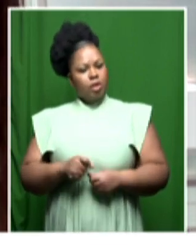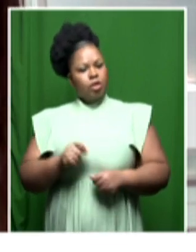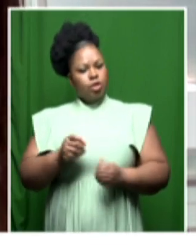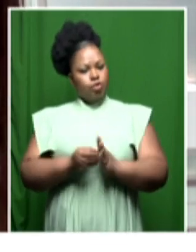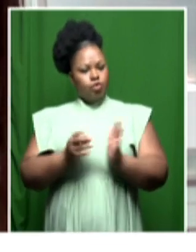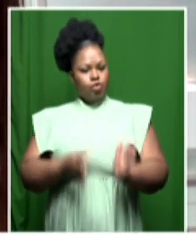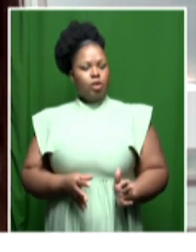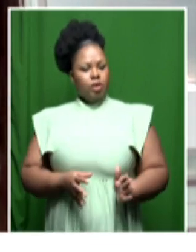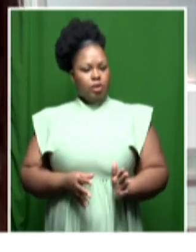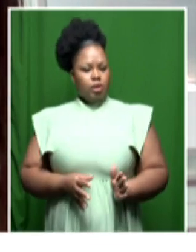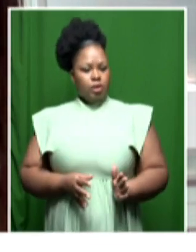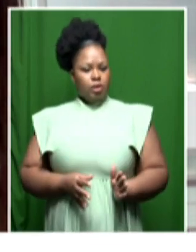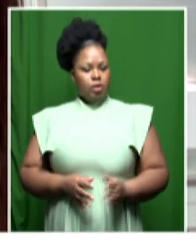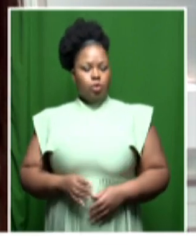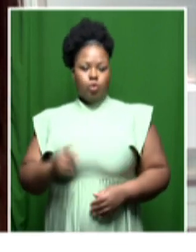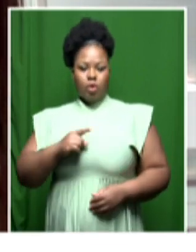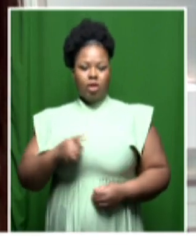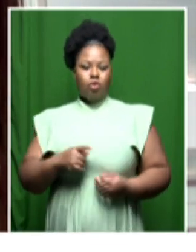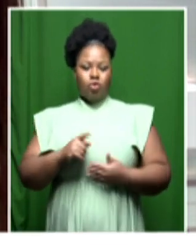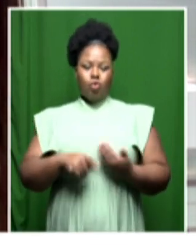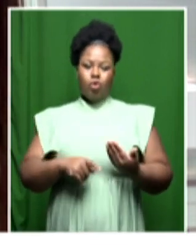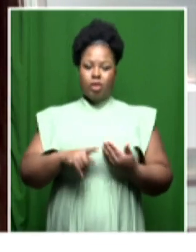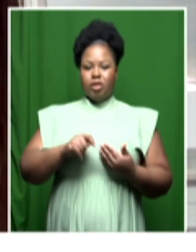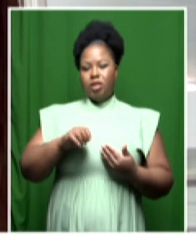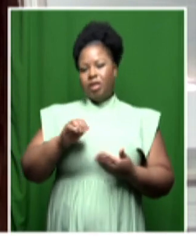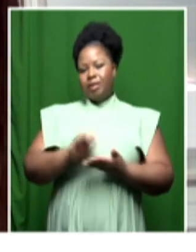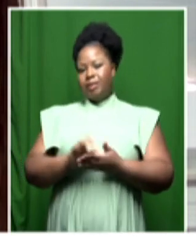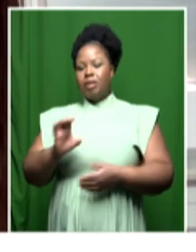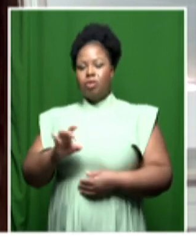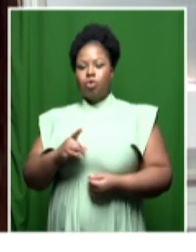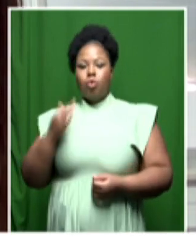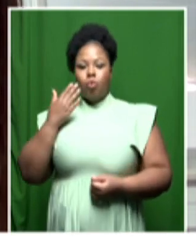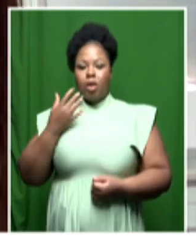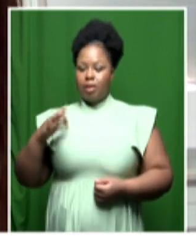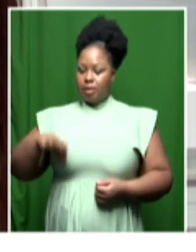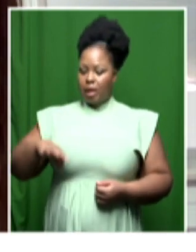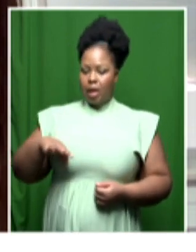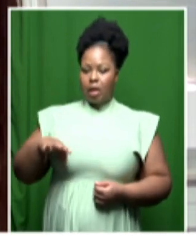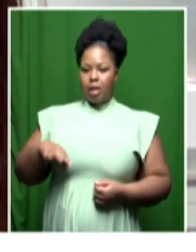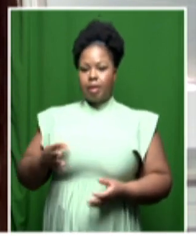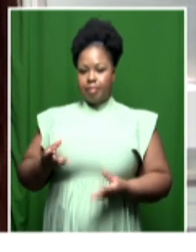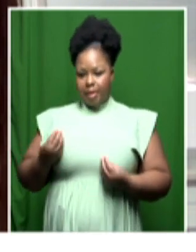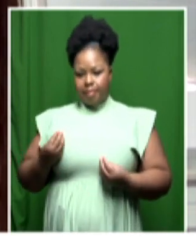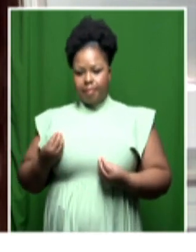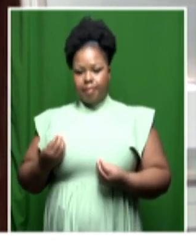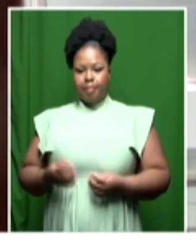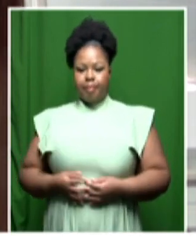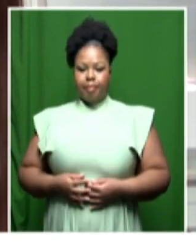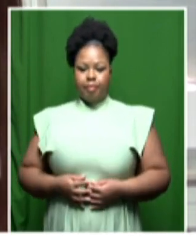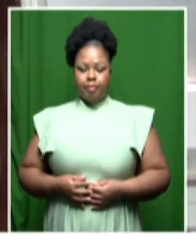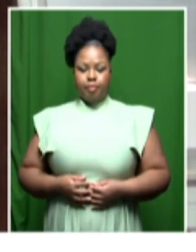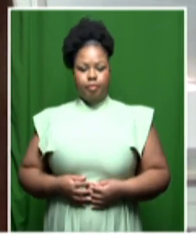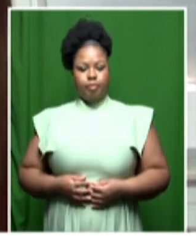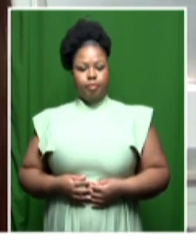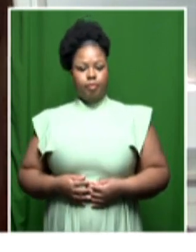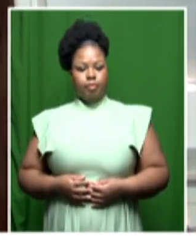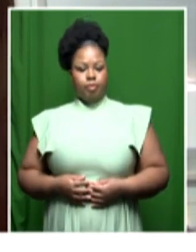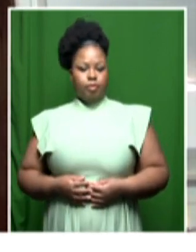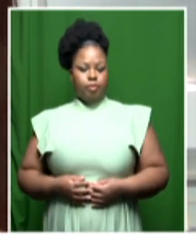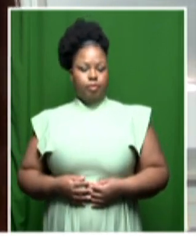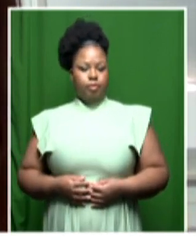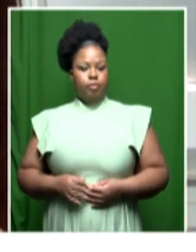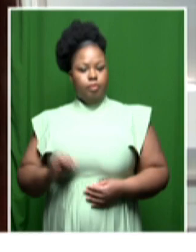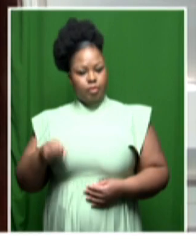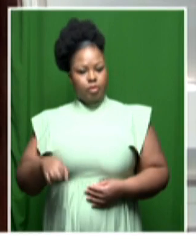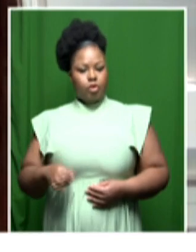student in terms of the terms and conditions and when they're working and earning money and how they pay that off. Correct. Okay. We have